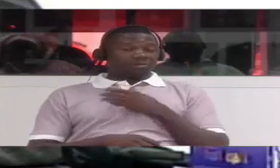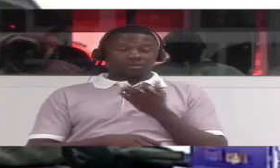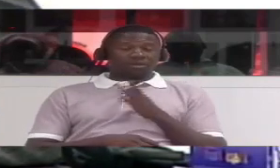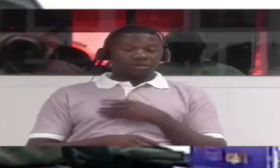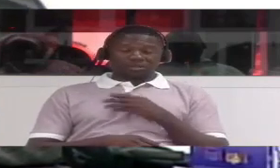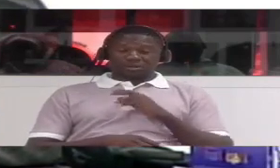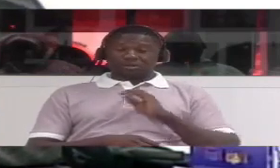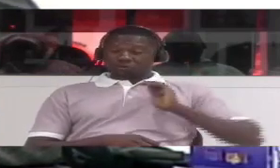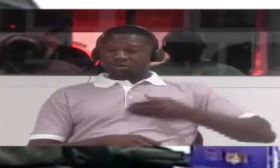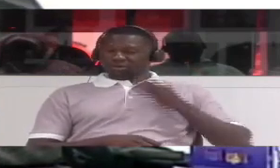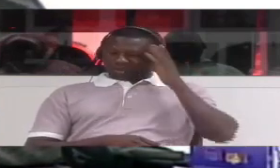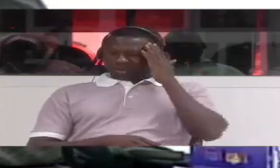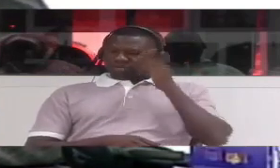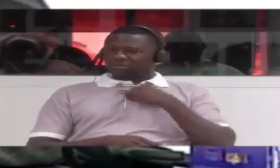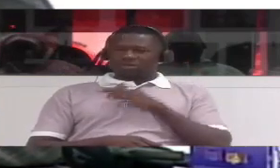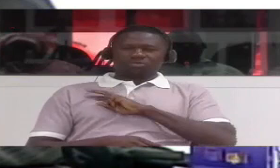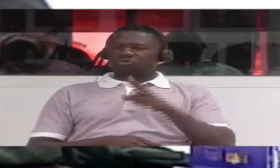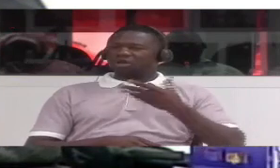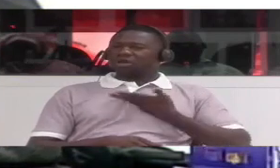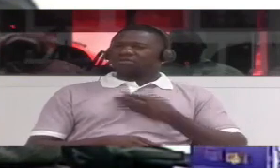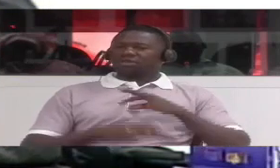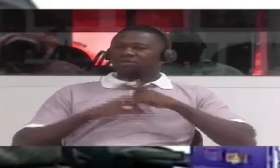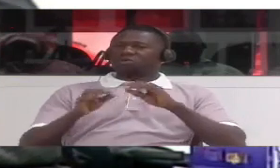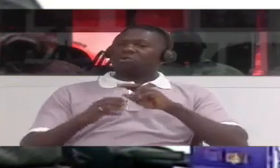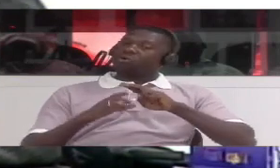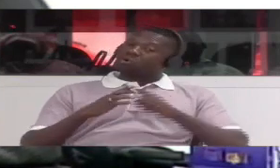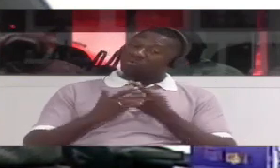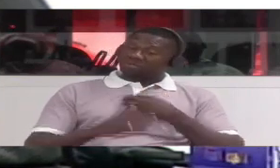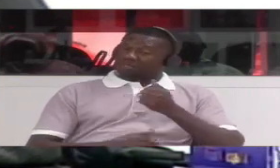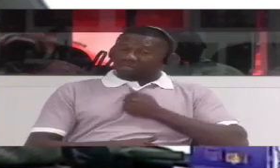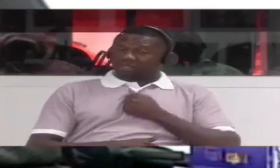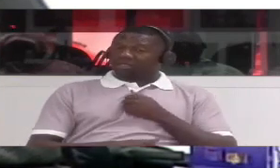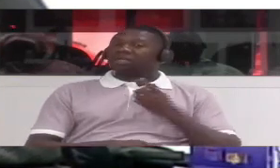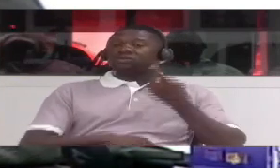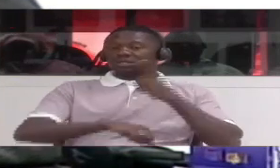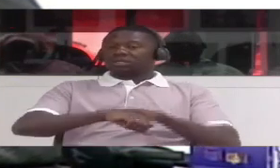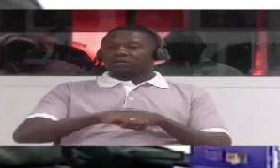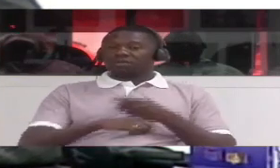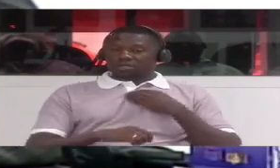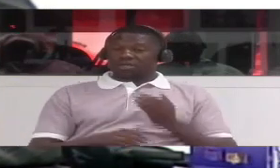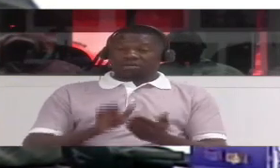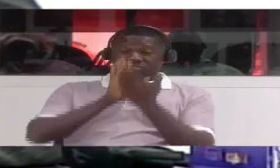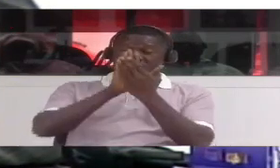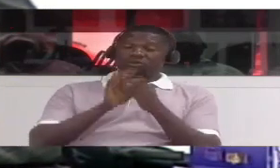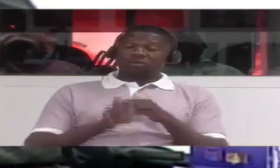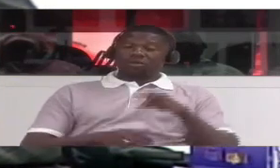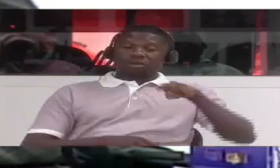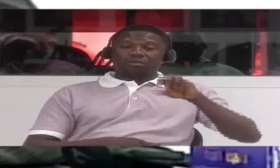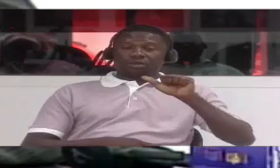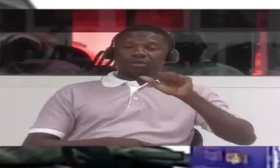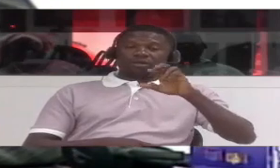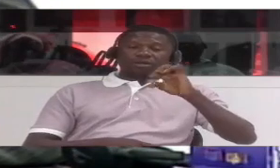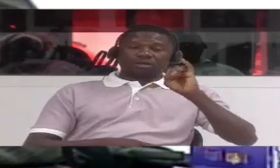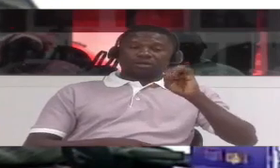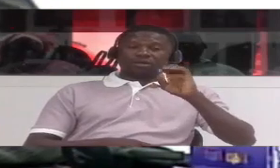that I may not be interested or I'm a bit scared. Then that was the time they approached Madi Sise, who's now the National Assembly